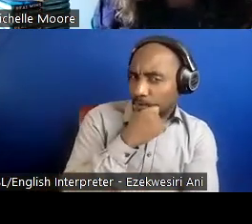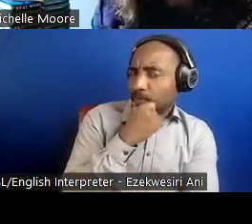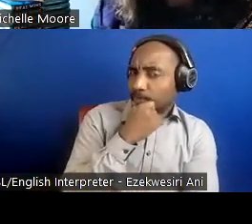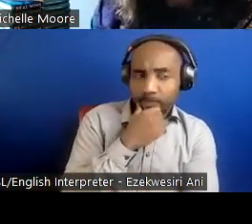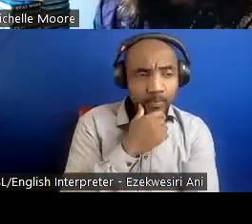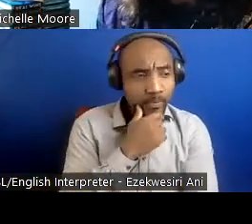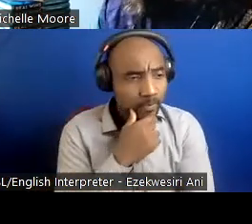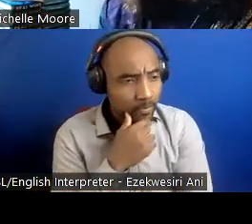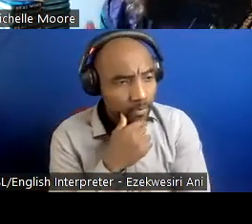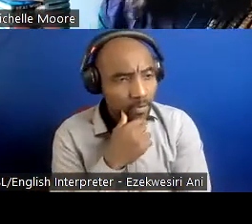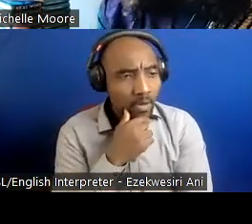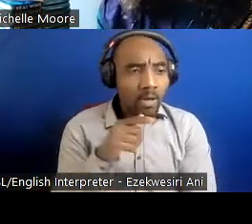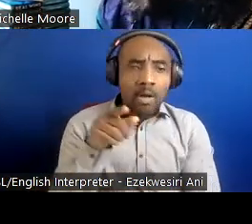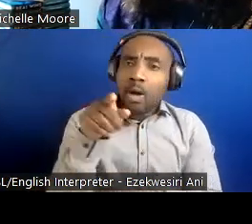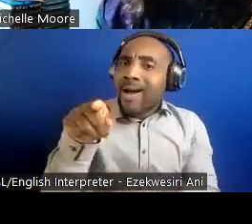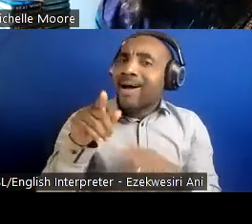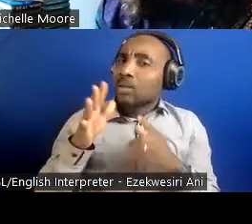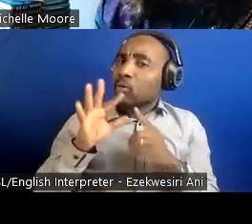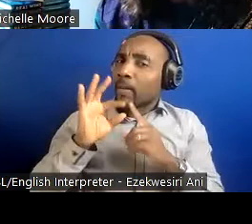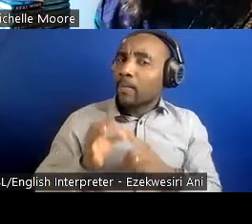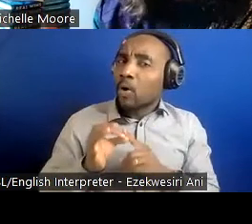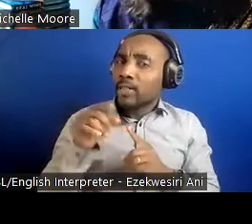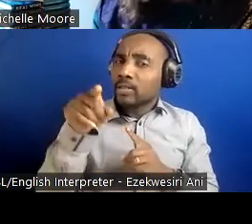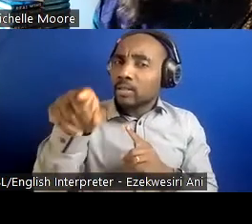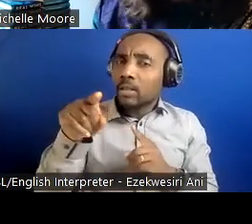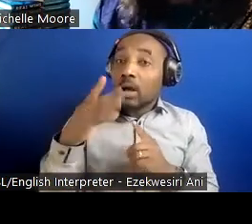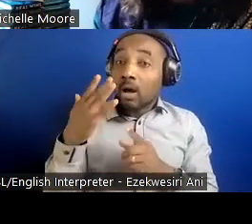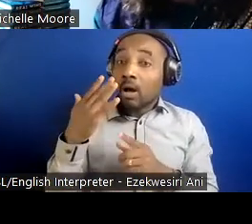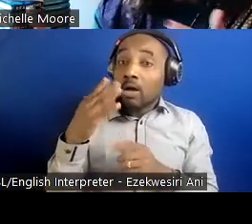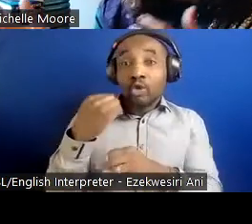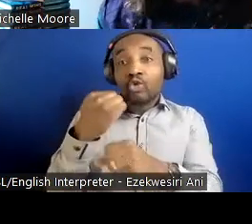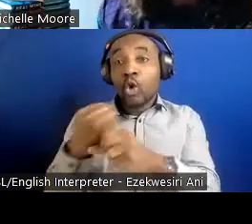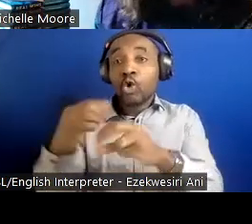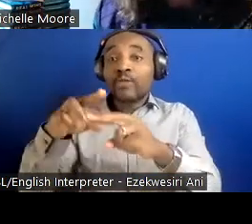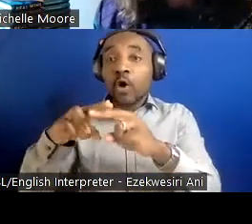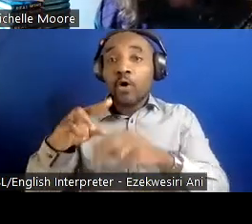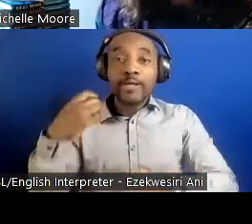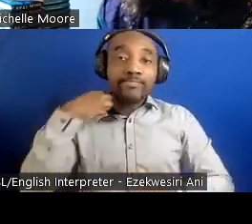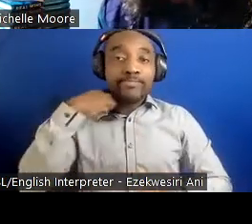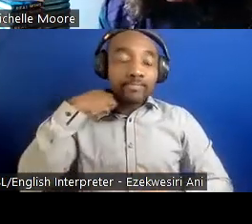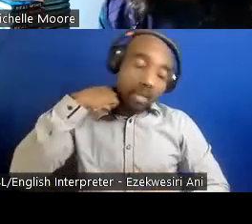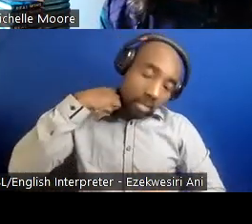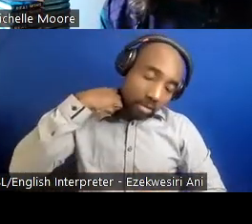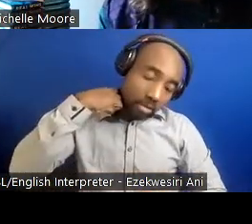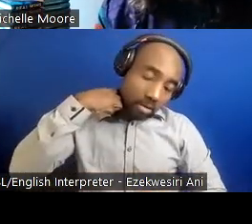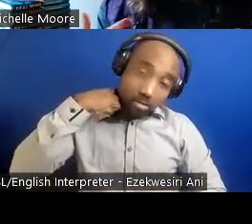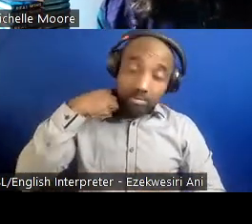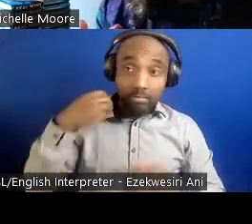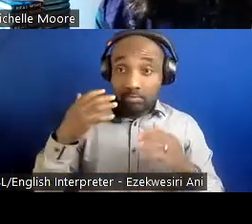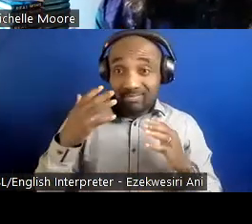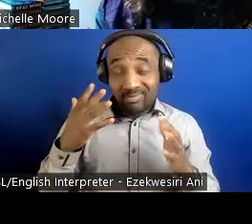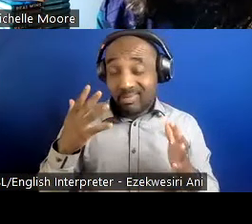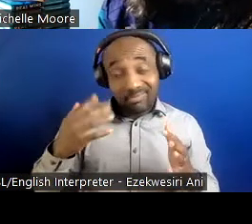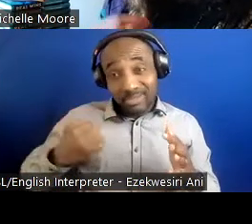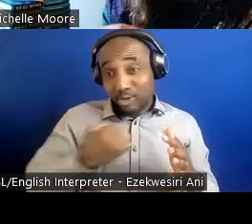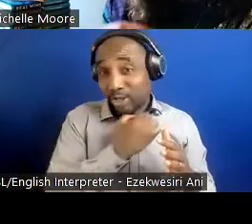that actually it is a shame that it took the racist murder of George Floyd for us to get to this point. And actually we need